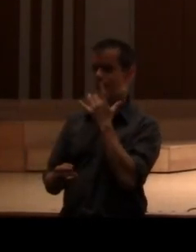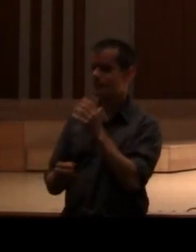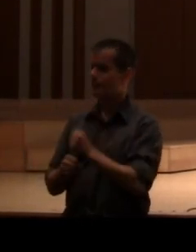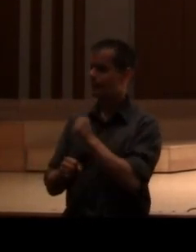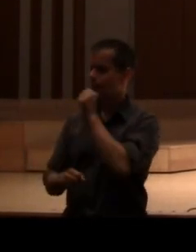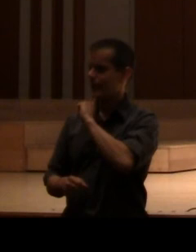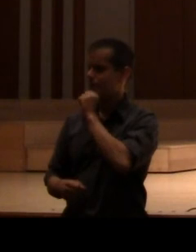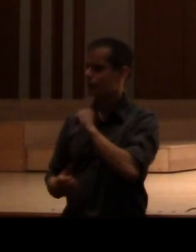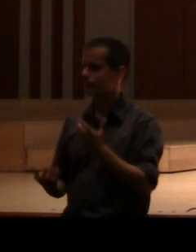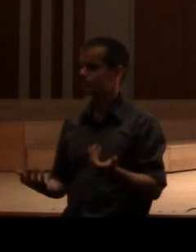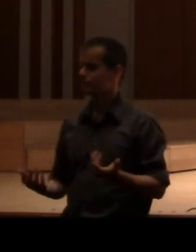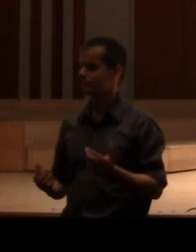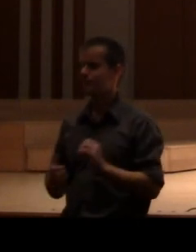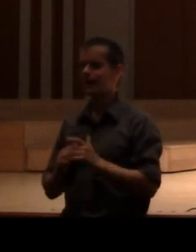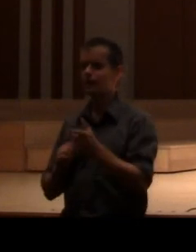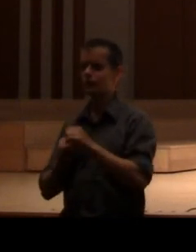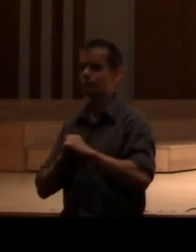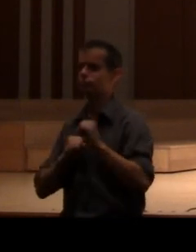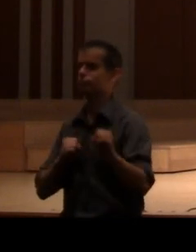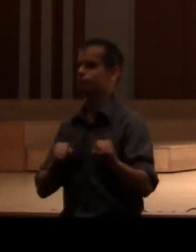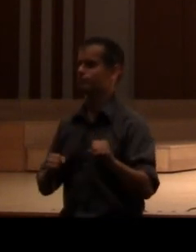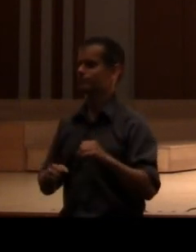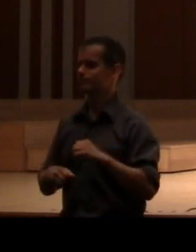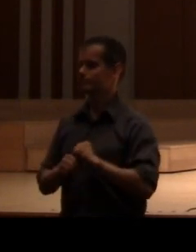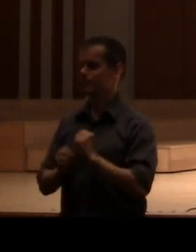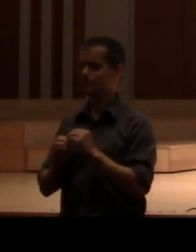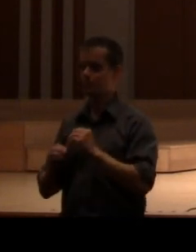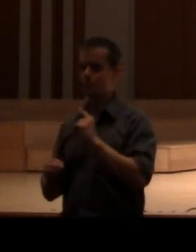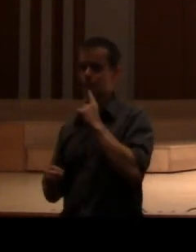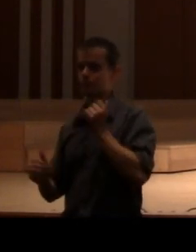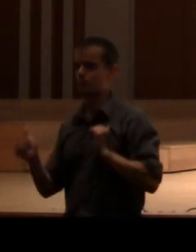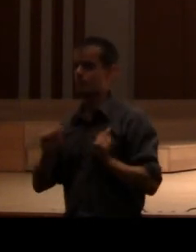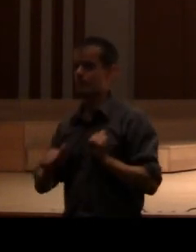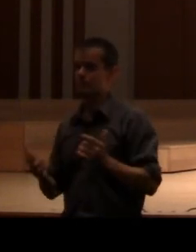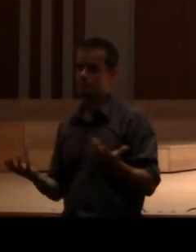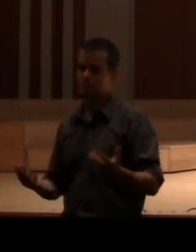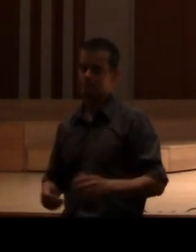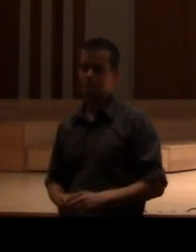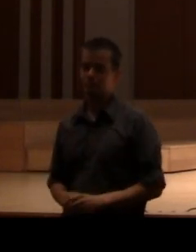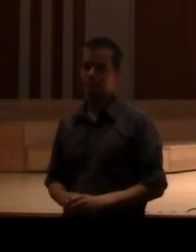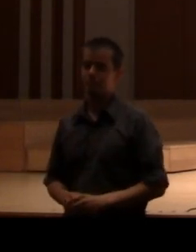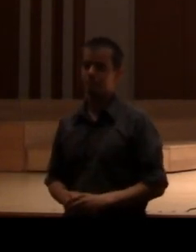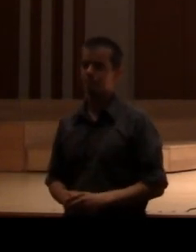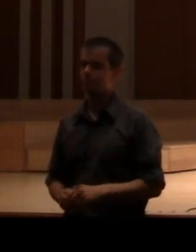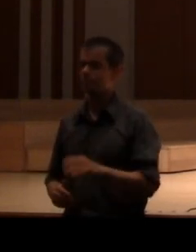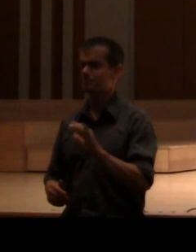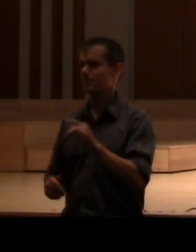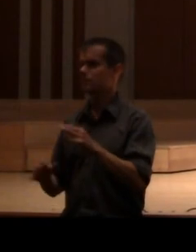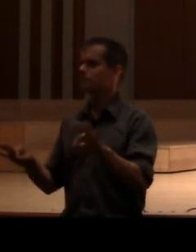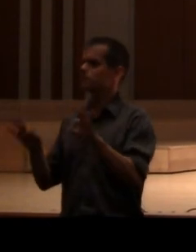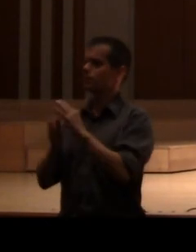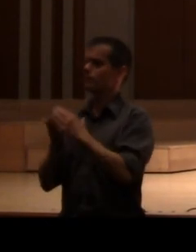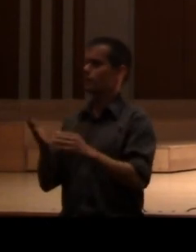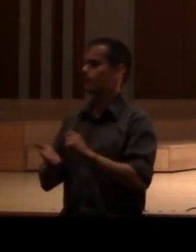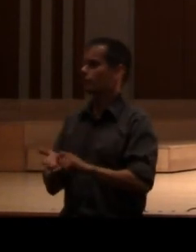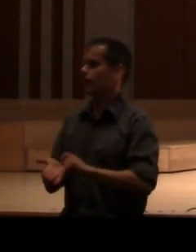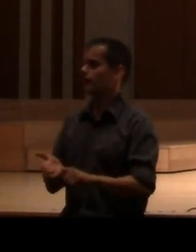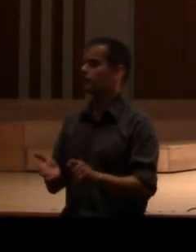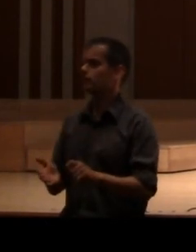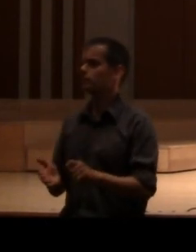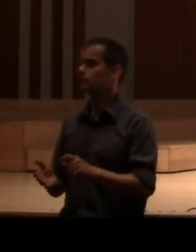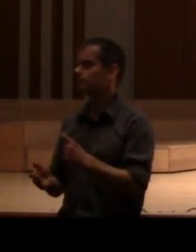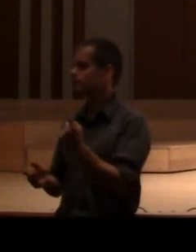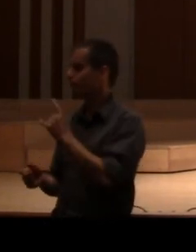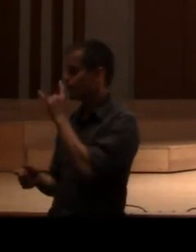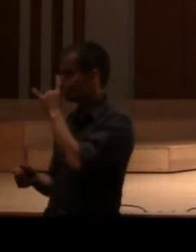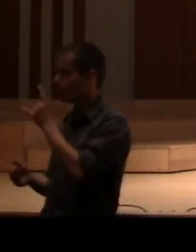who's in a labor or death decision, you know? I feel like that's a super important component of writing, being able to turn the mundane